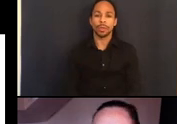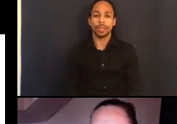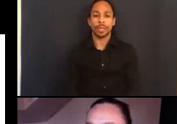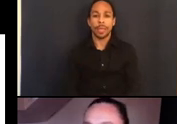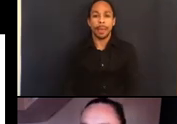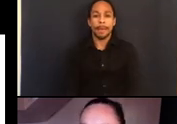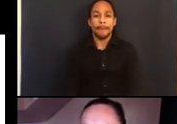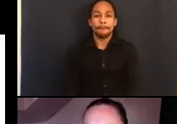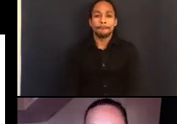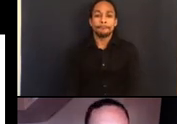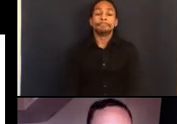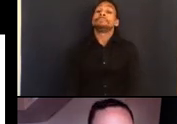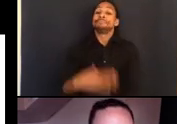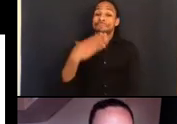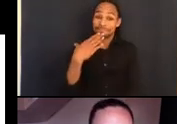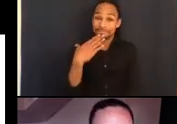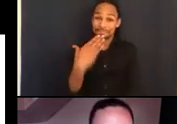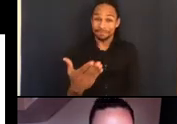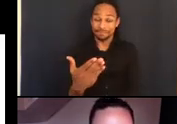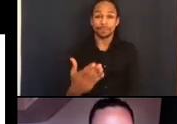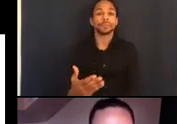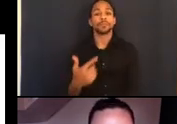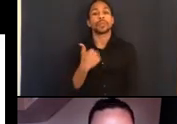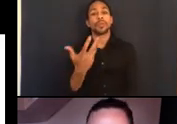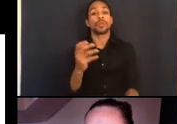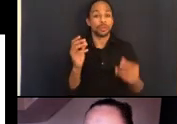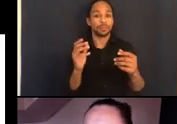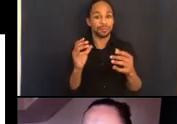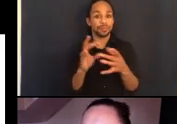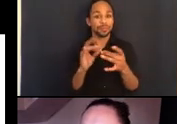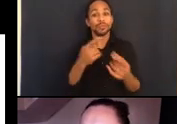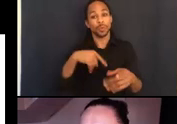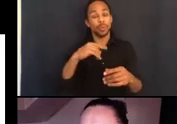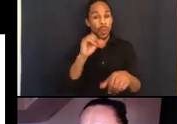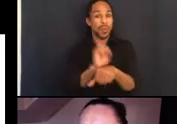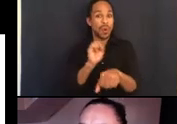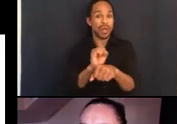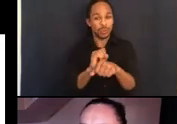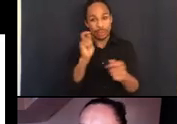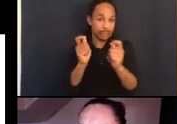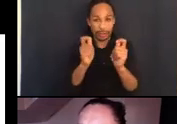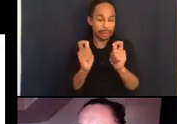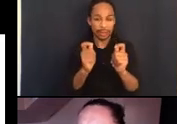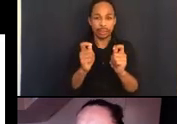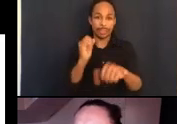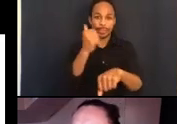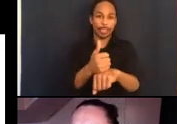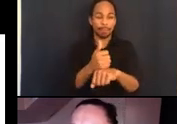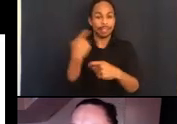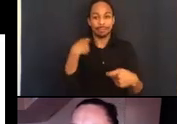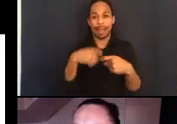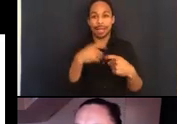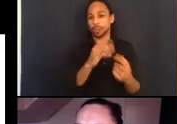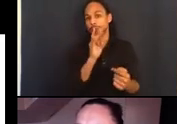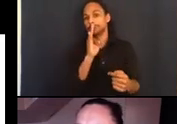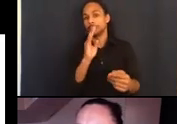Thank you so much. I want to mention that we're working on Spanish interpretation. Hopefully we'll have that up soon. And our next